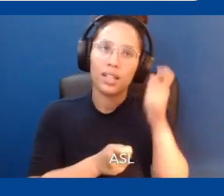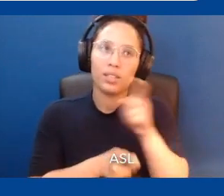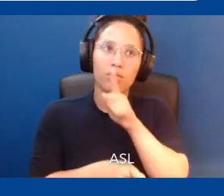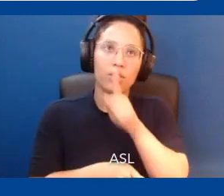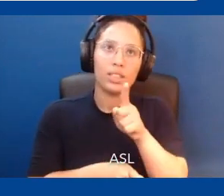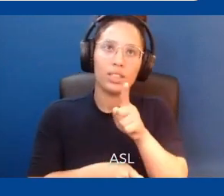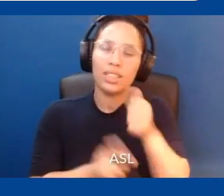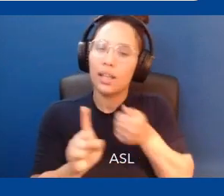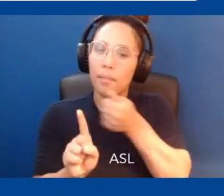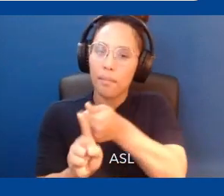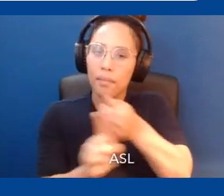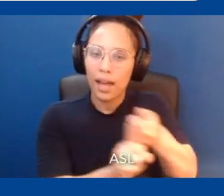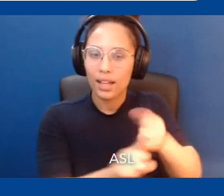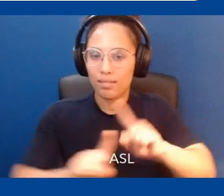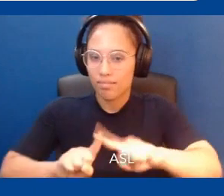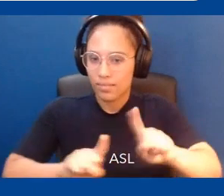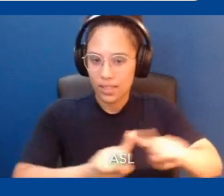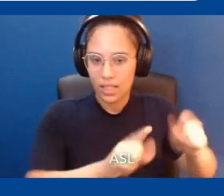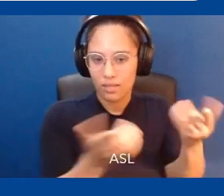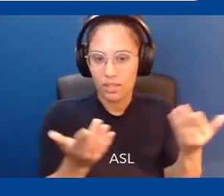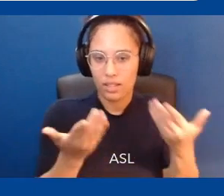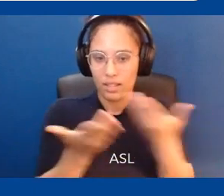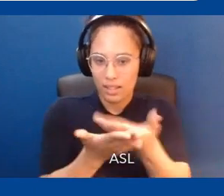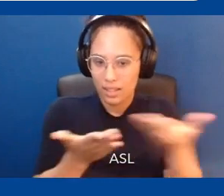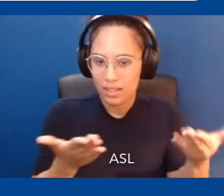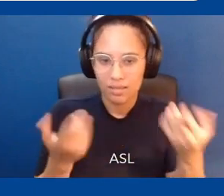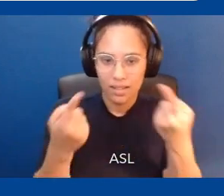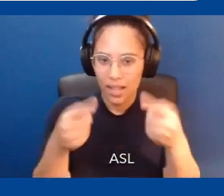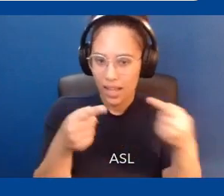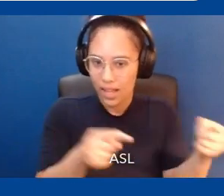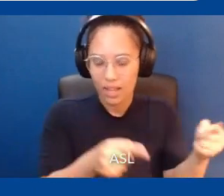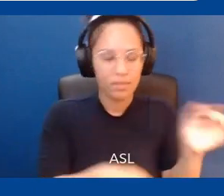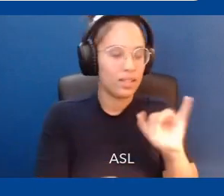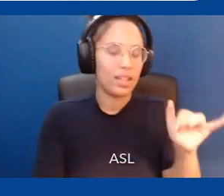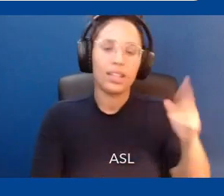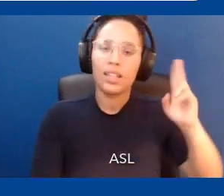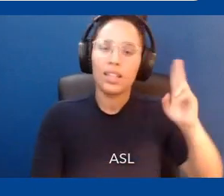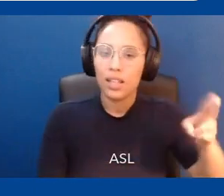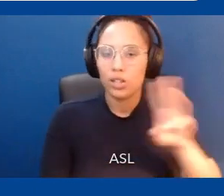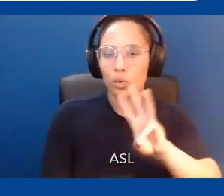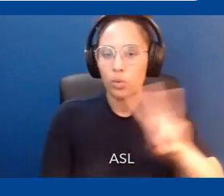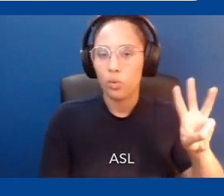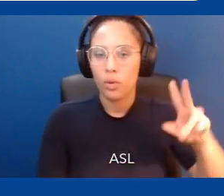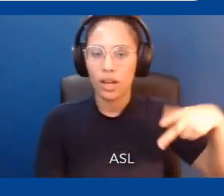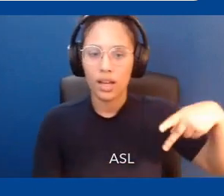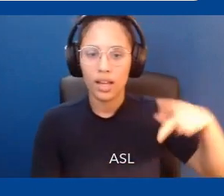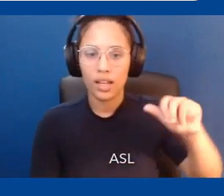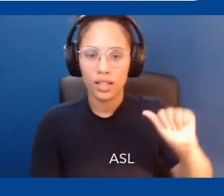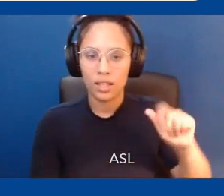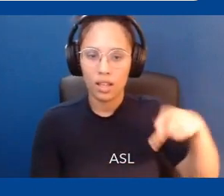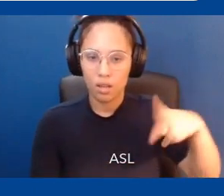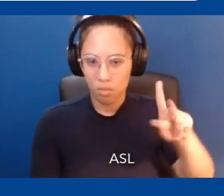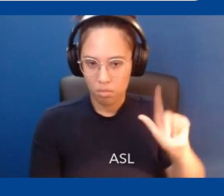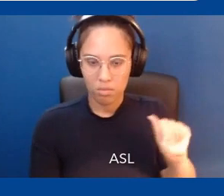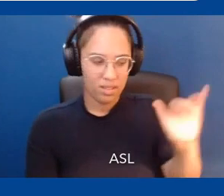together. The history of West Papua and its ongoing struggle for independence.